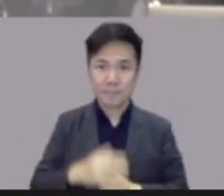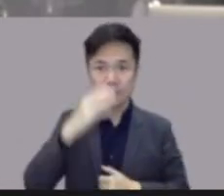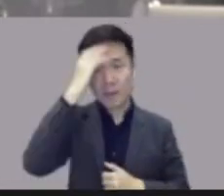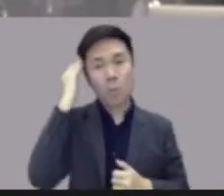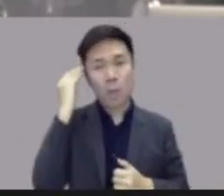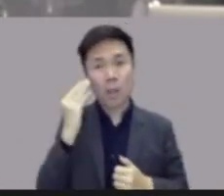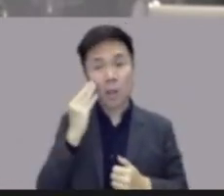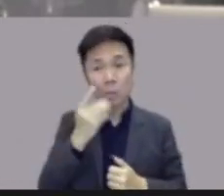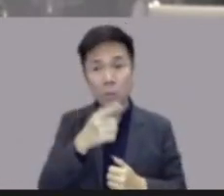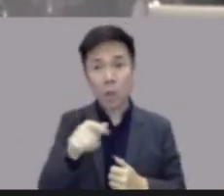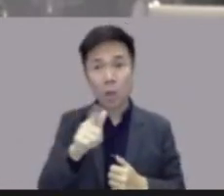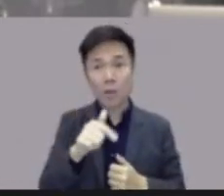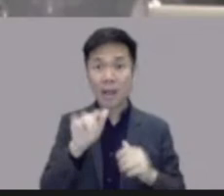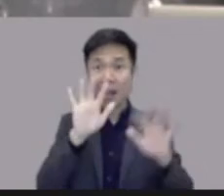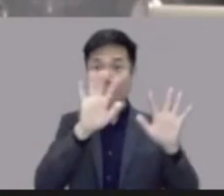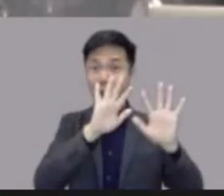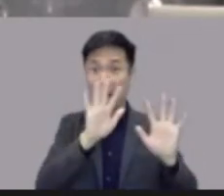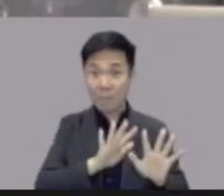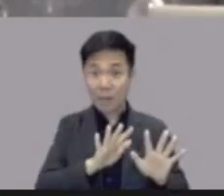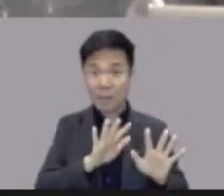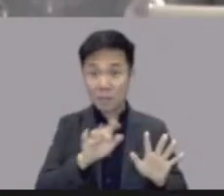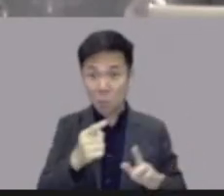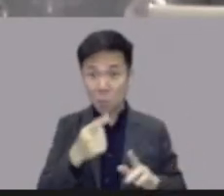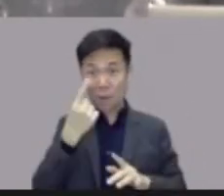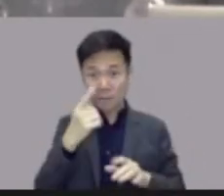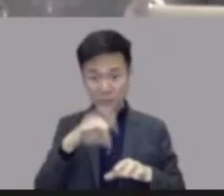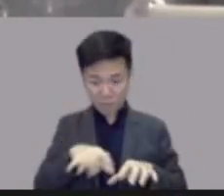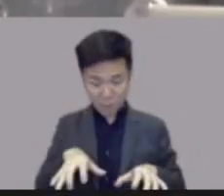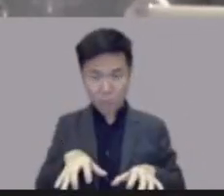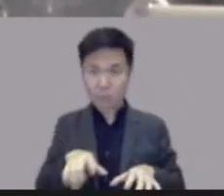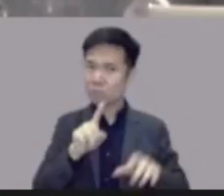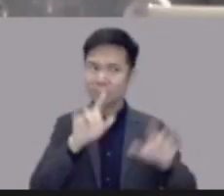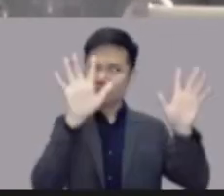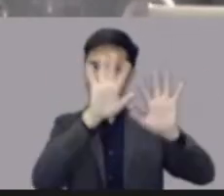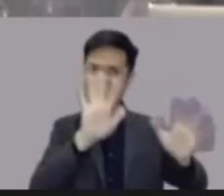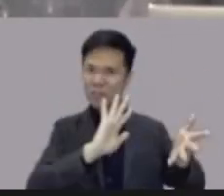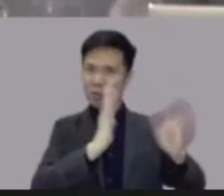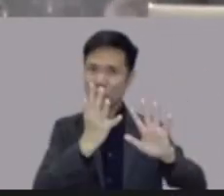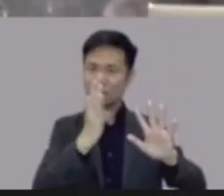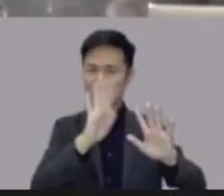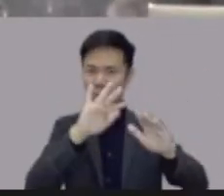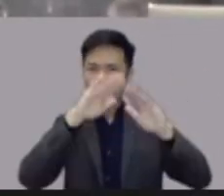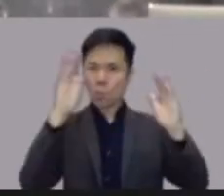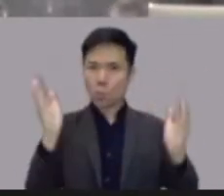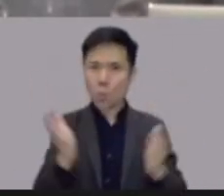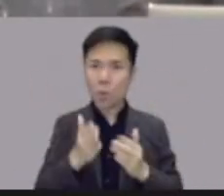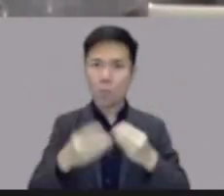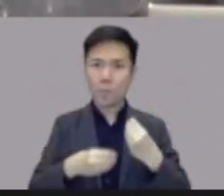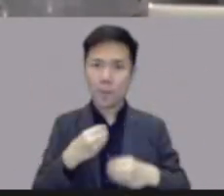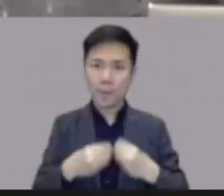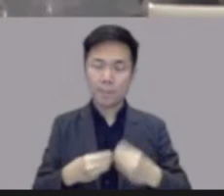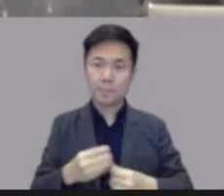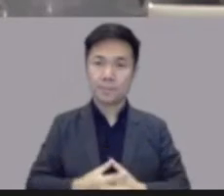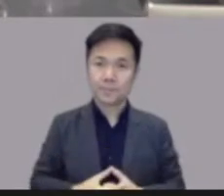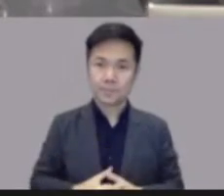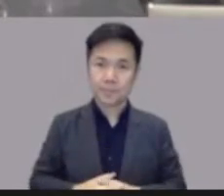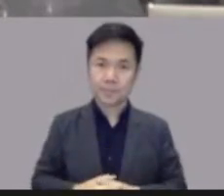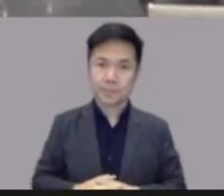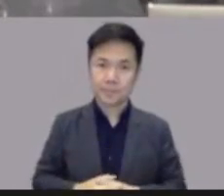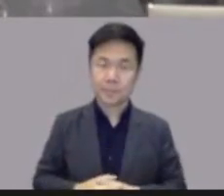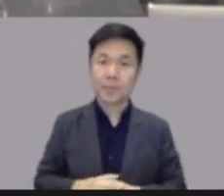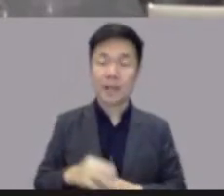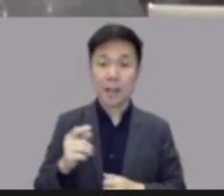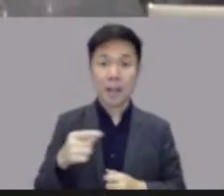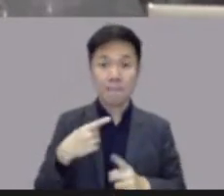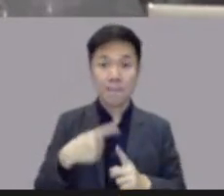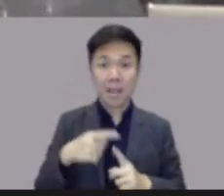that climate change is a global issue a special fund for loss and damage mark an important point of progress in cop